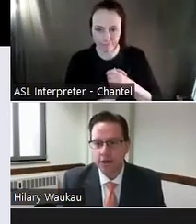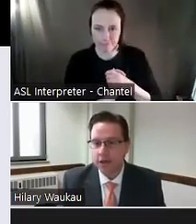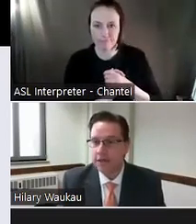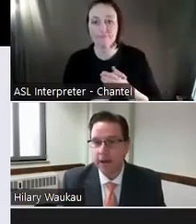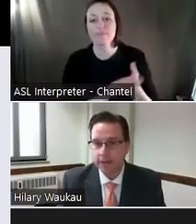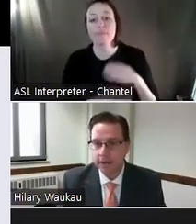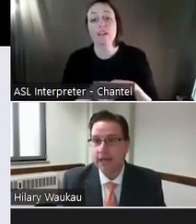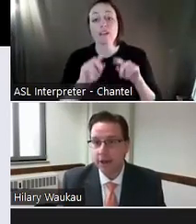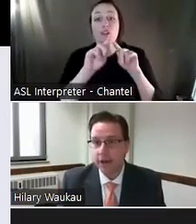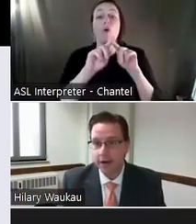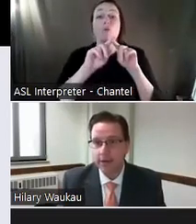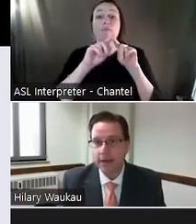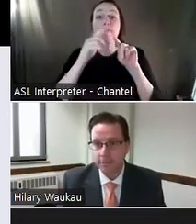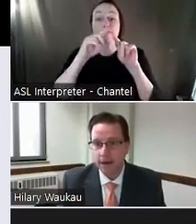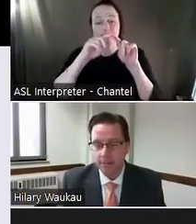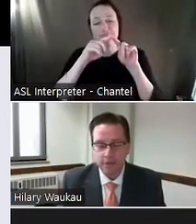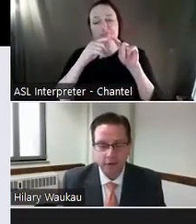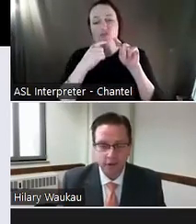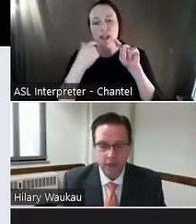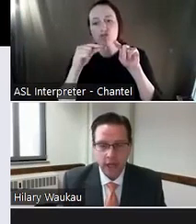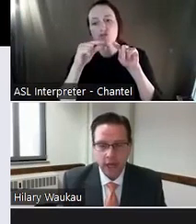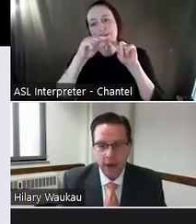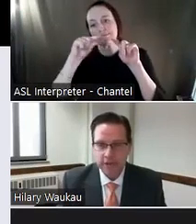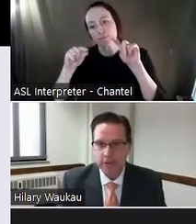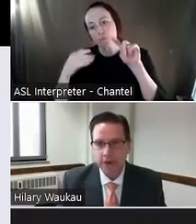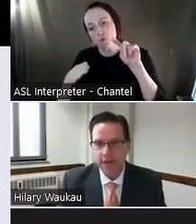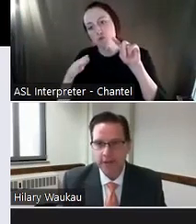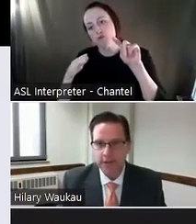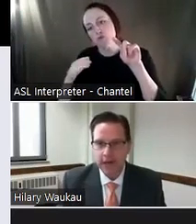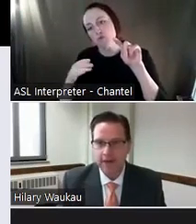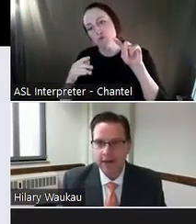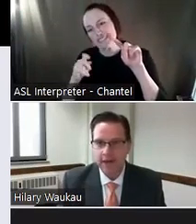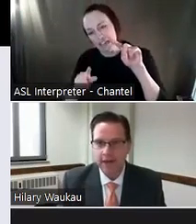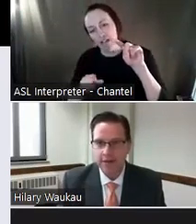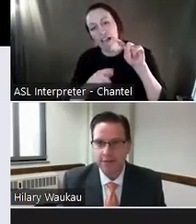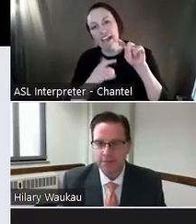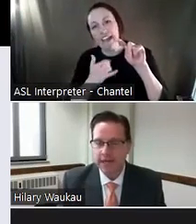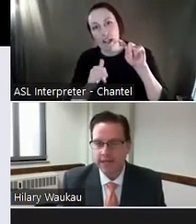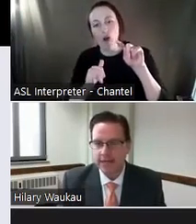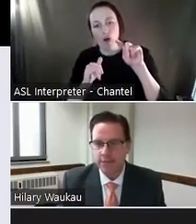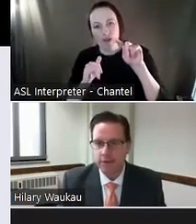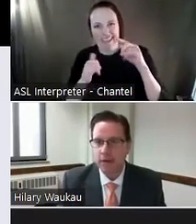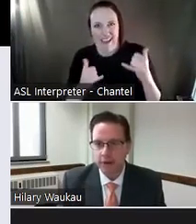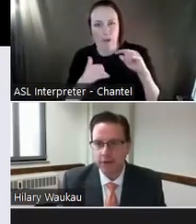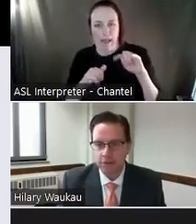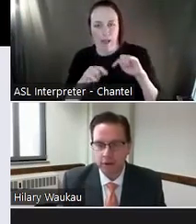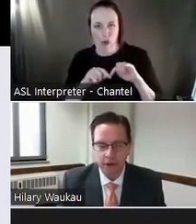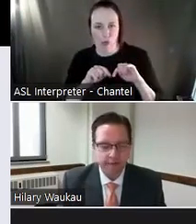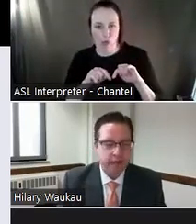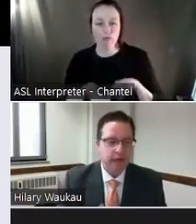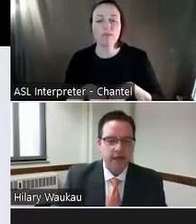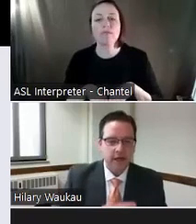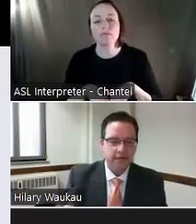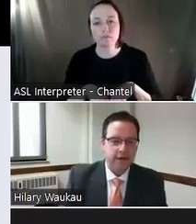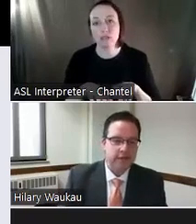yellow circle at the bottom, the yellow arrow at the bottom of the circle, which is a process where kind of a lot of the meat is and where the rubber hits the road